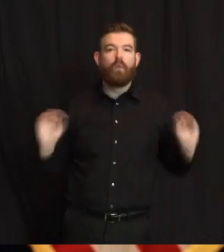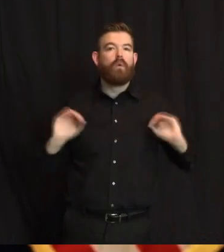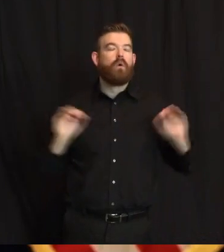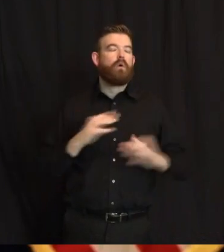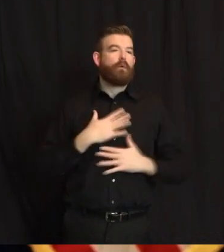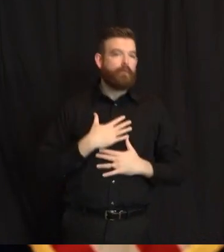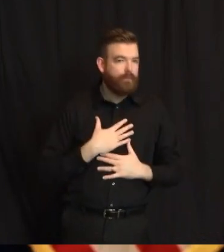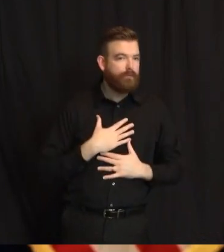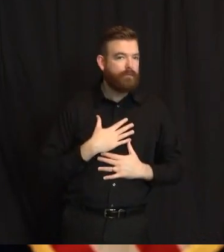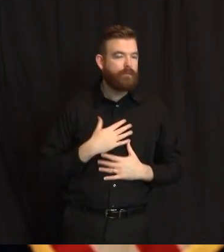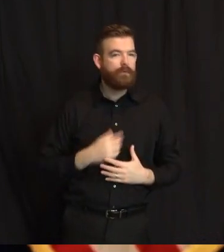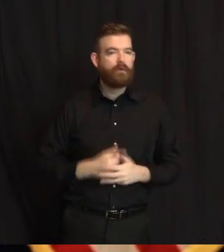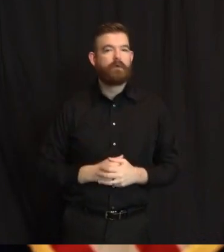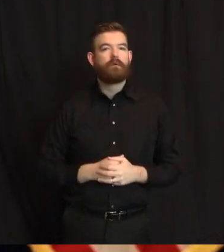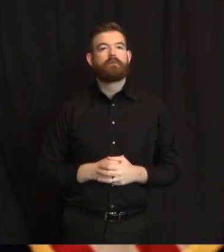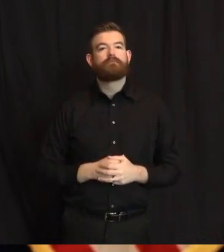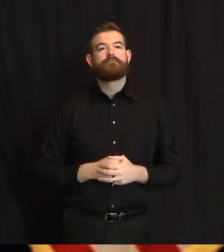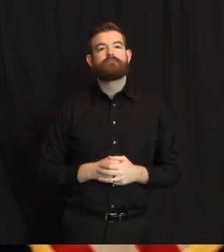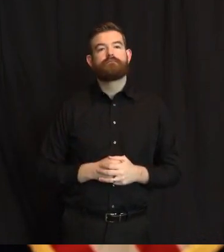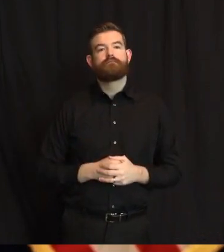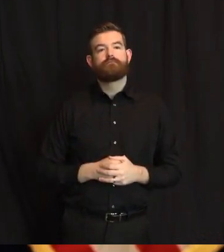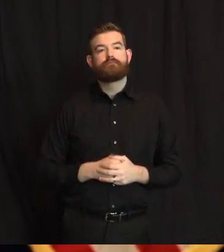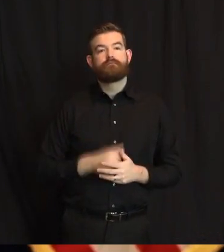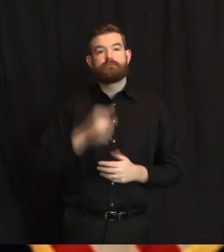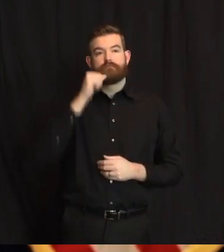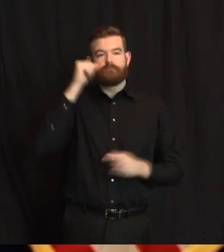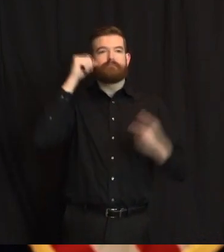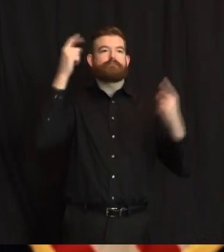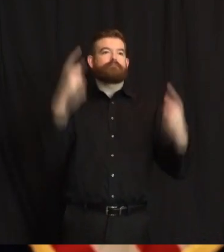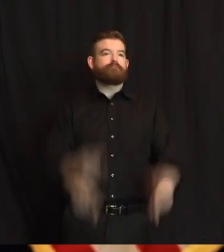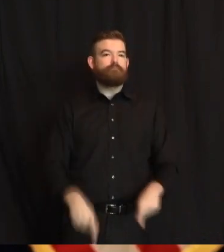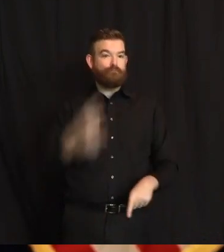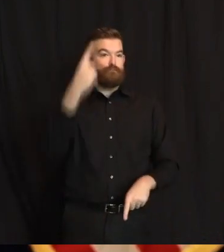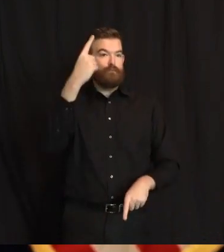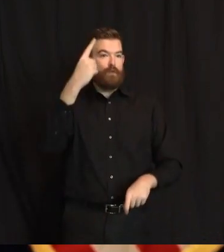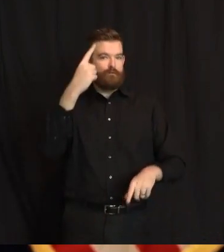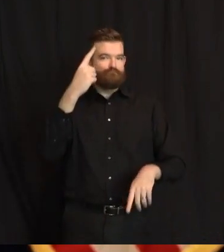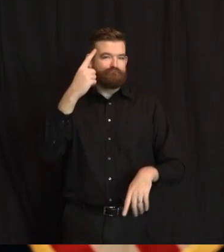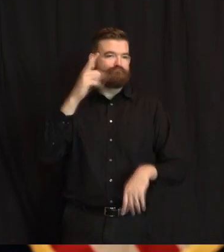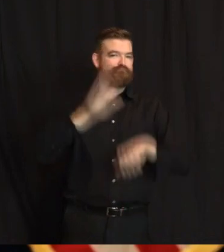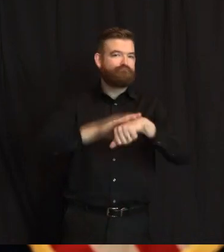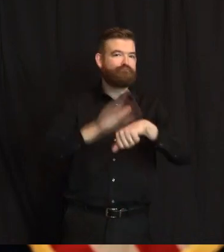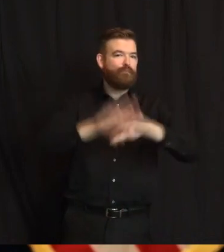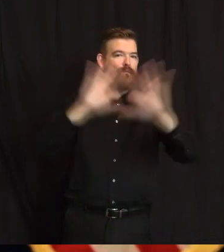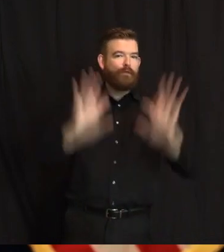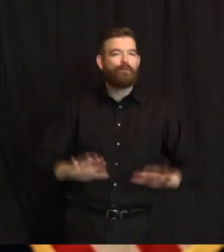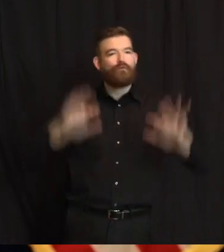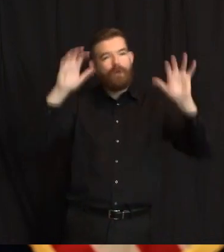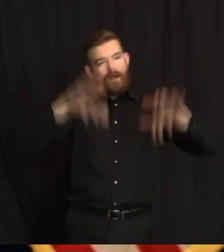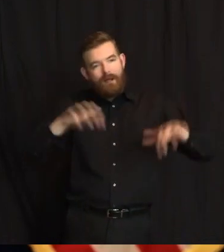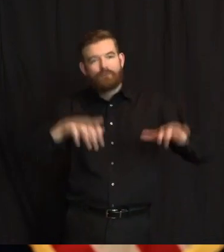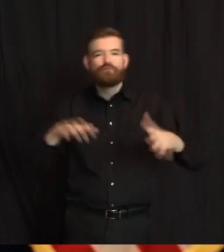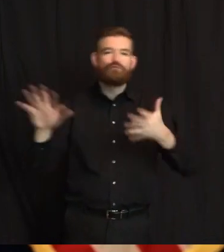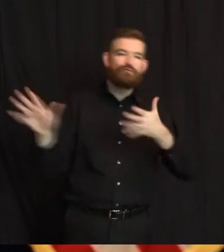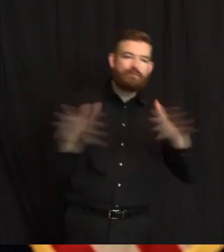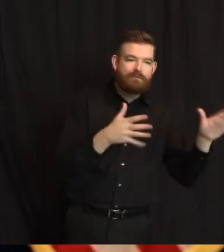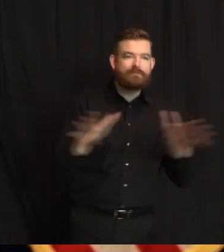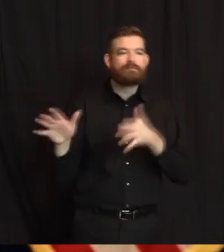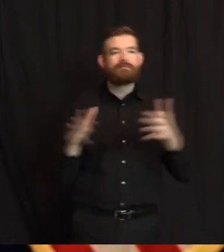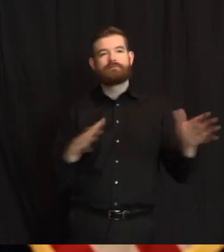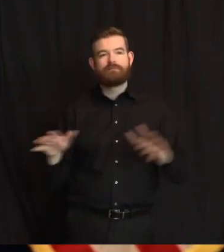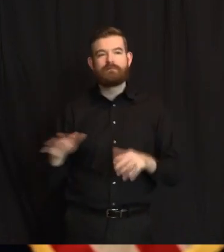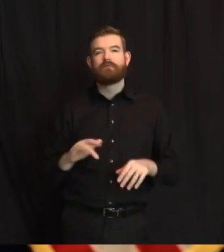advisory came on. We put it out on social media, and it was some rain, but it was mostly wind yesterday and wind today. So we'll keep